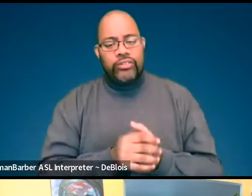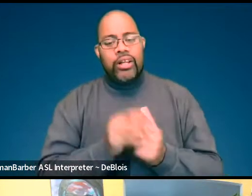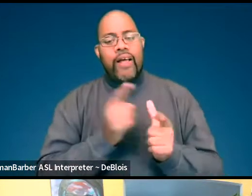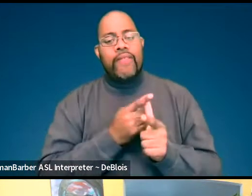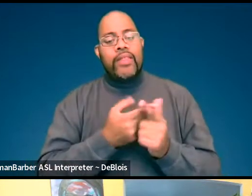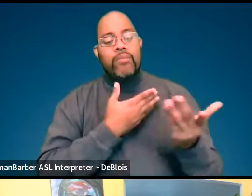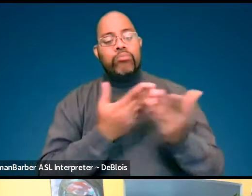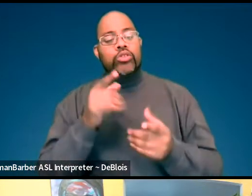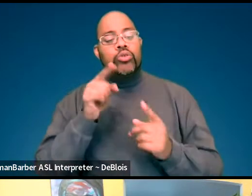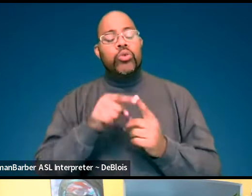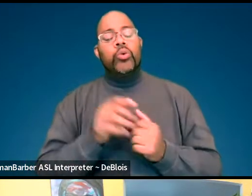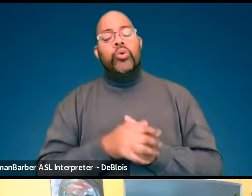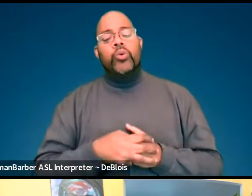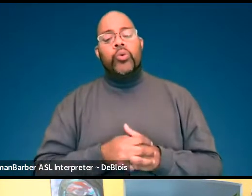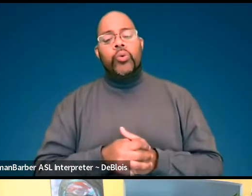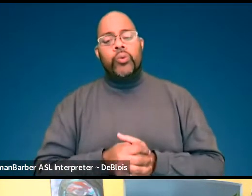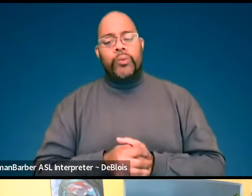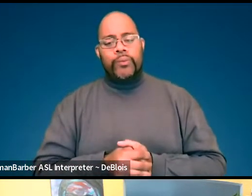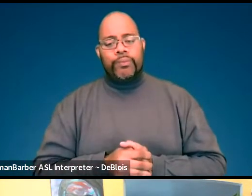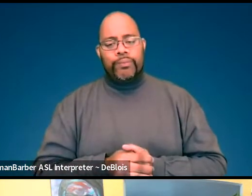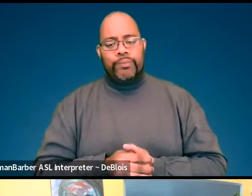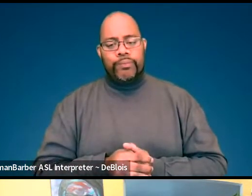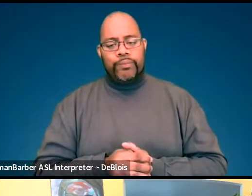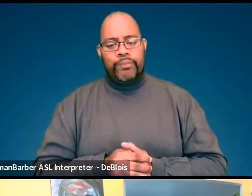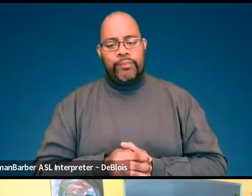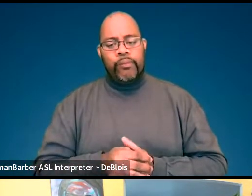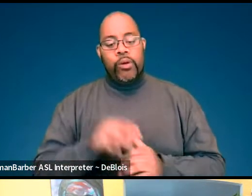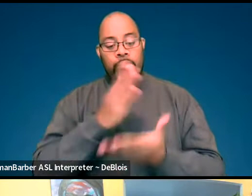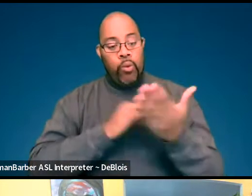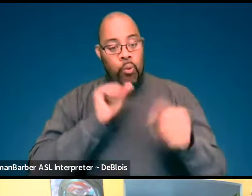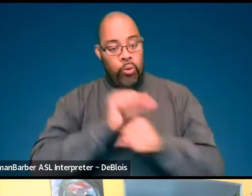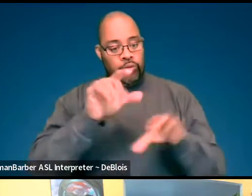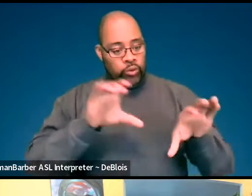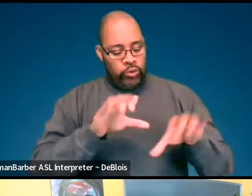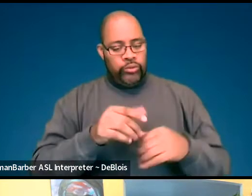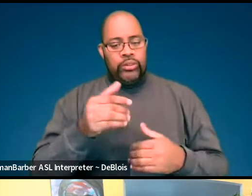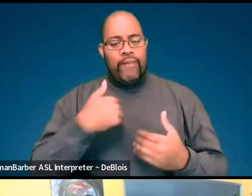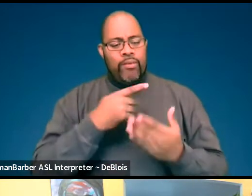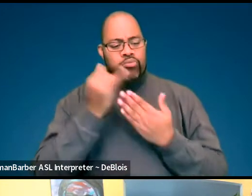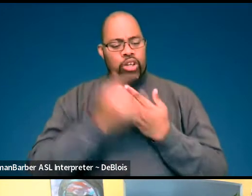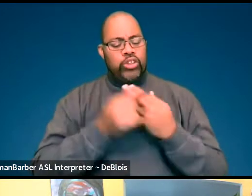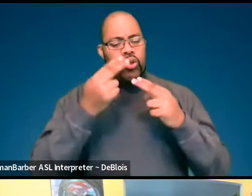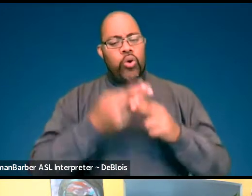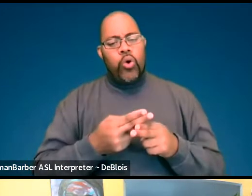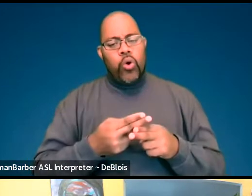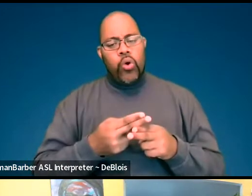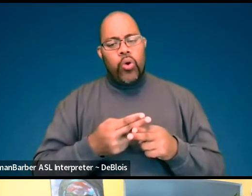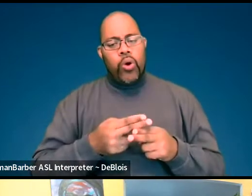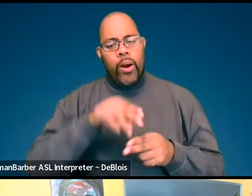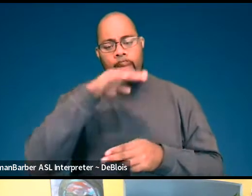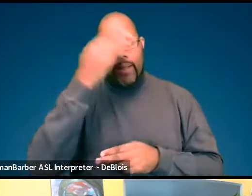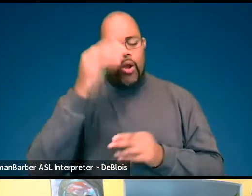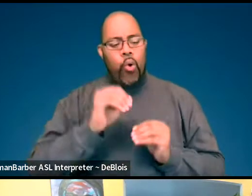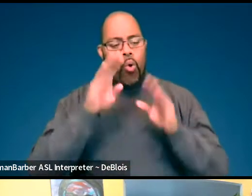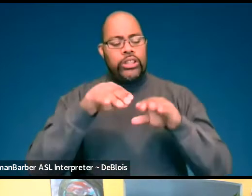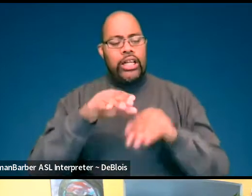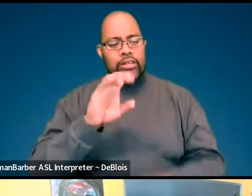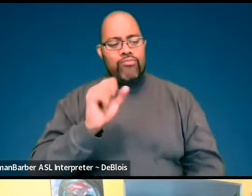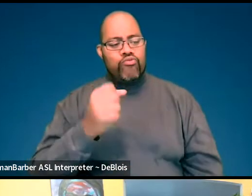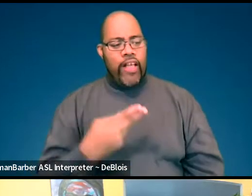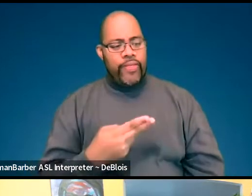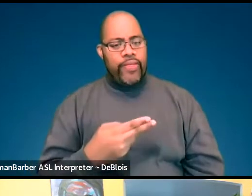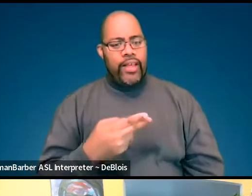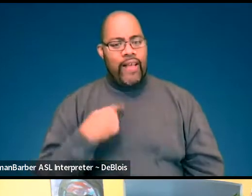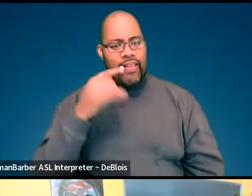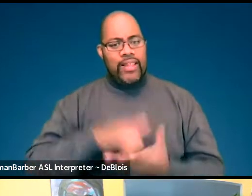me to some of the work that you've been doing. You have a project called the Black Oceanic Breath, which I think